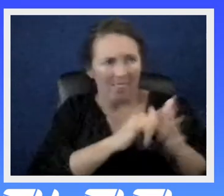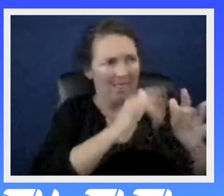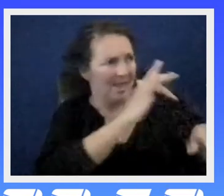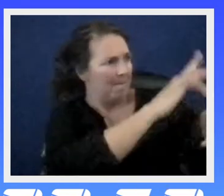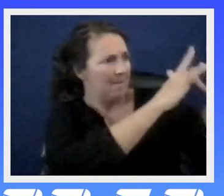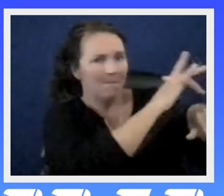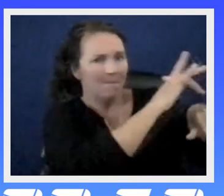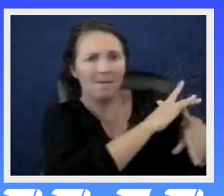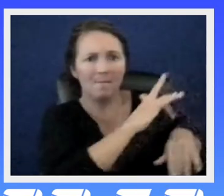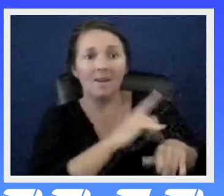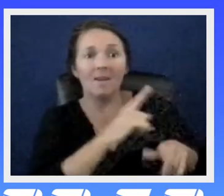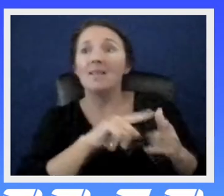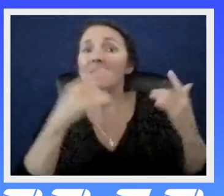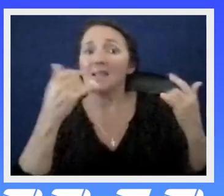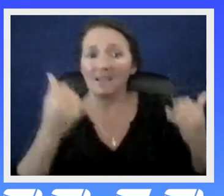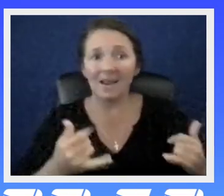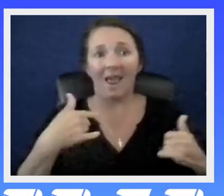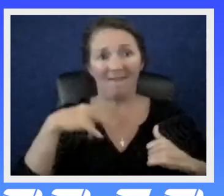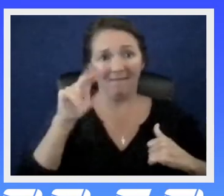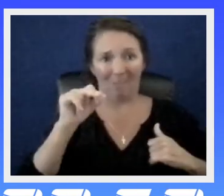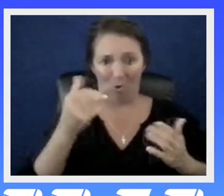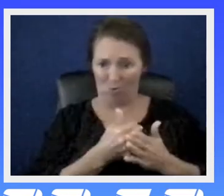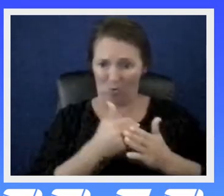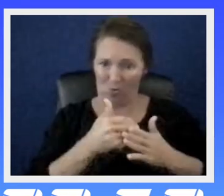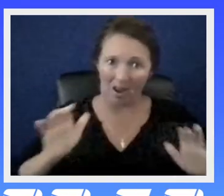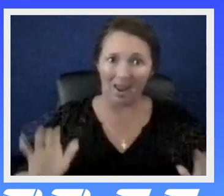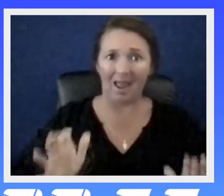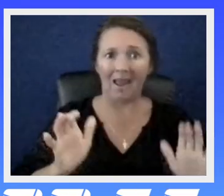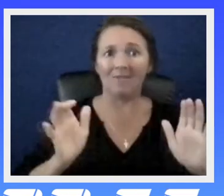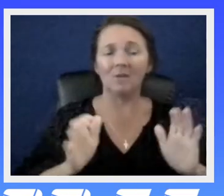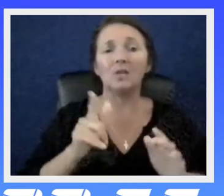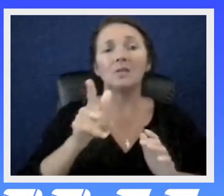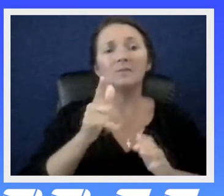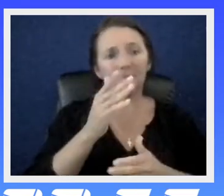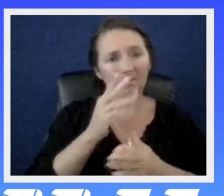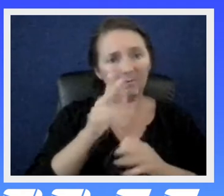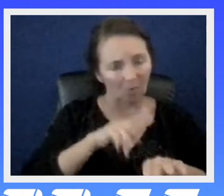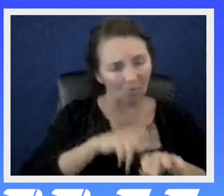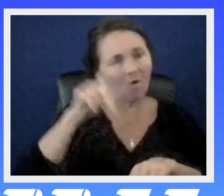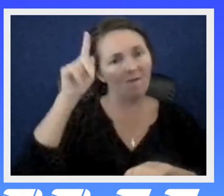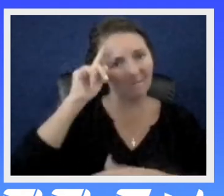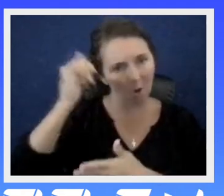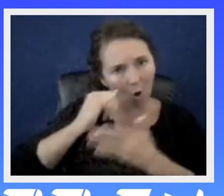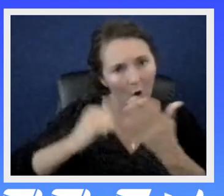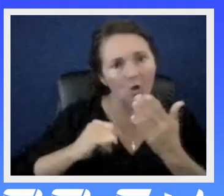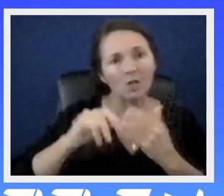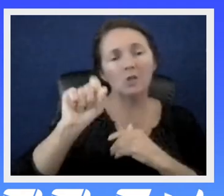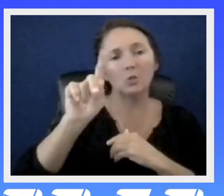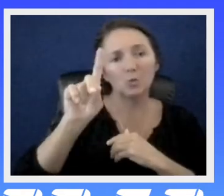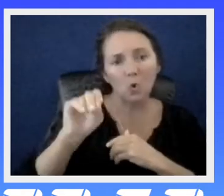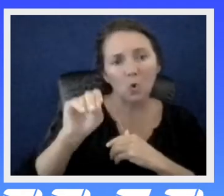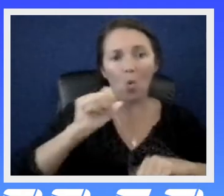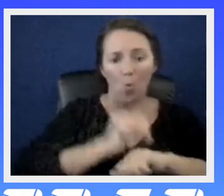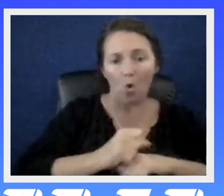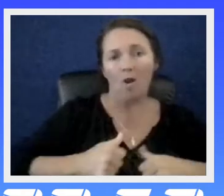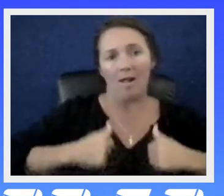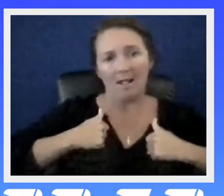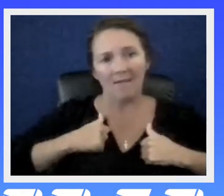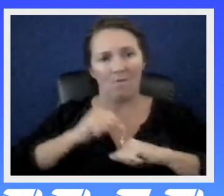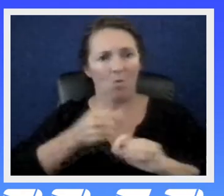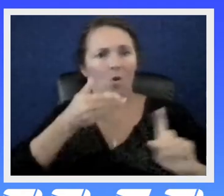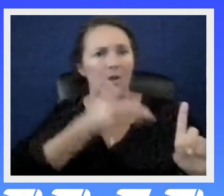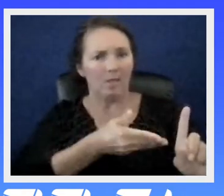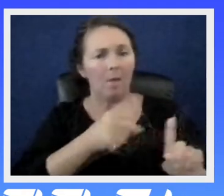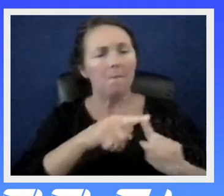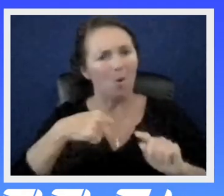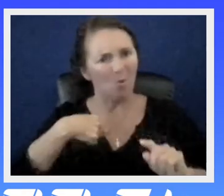there are 30 being activated, including some being explored, of course, for artist housing, studio space, workspace. But we can also be creative